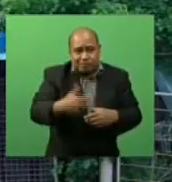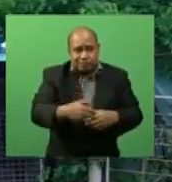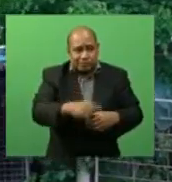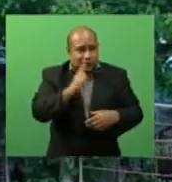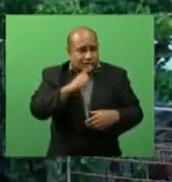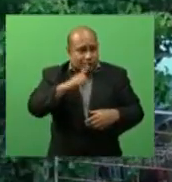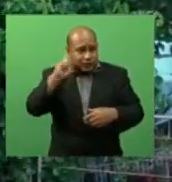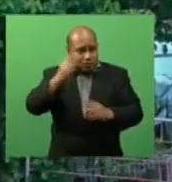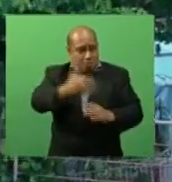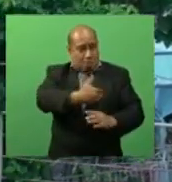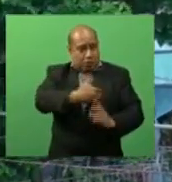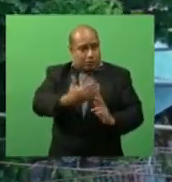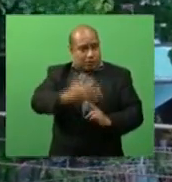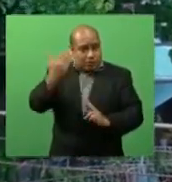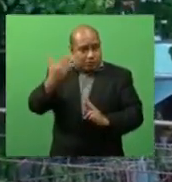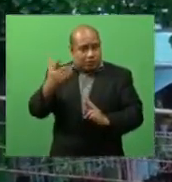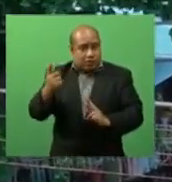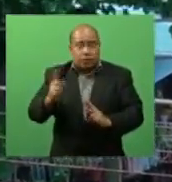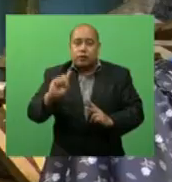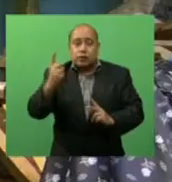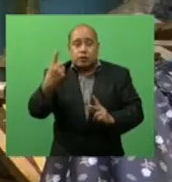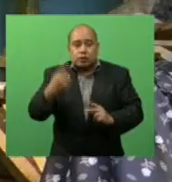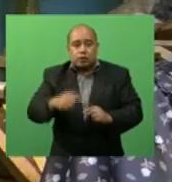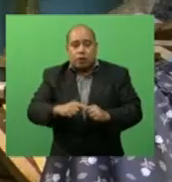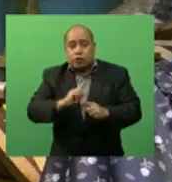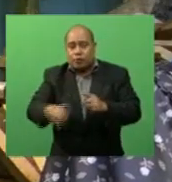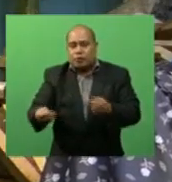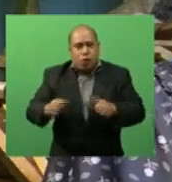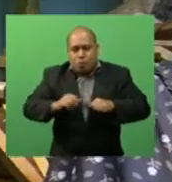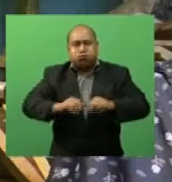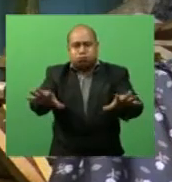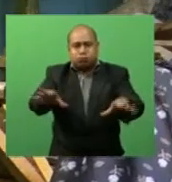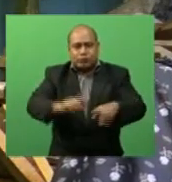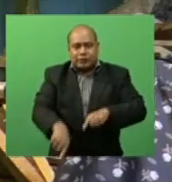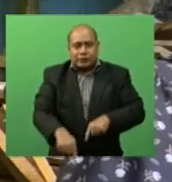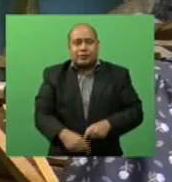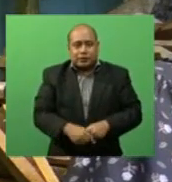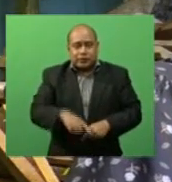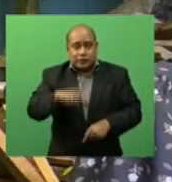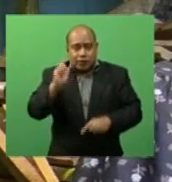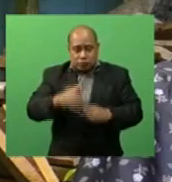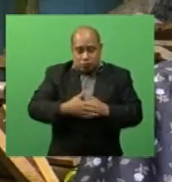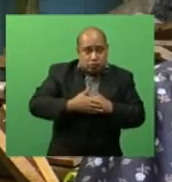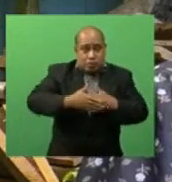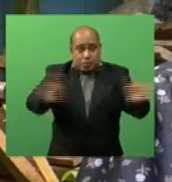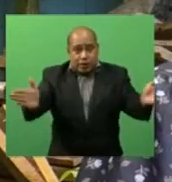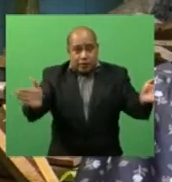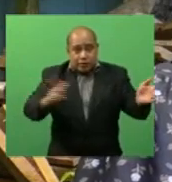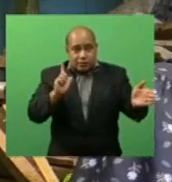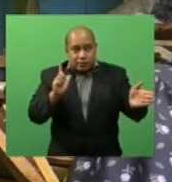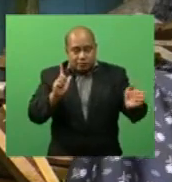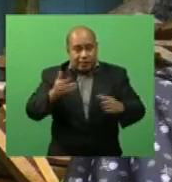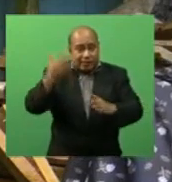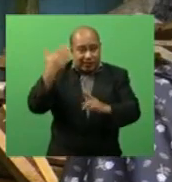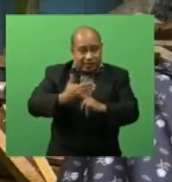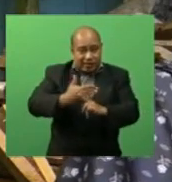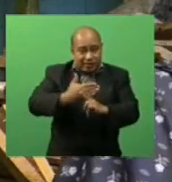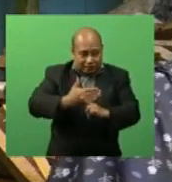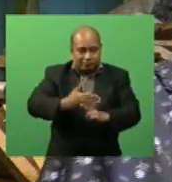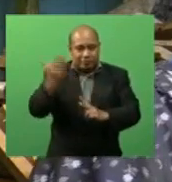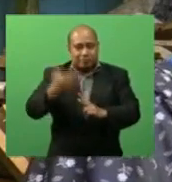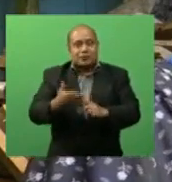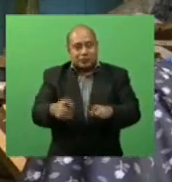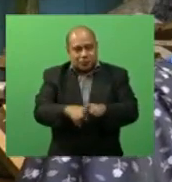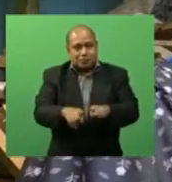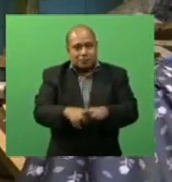business was some much-needed grocery shopping. Yesterday, when the lockdown was lifted, we were like prisoners going out for the first time